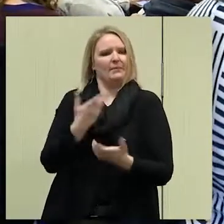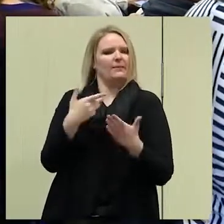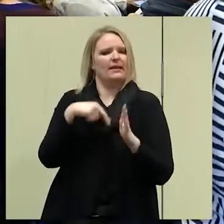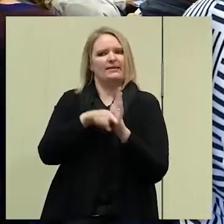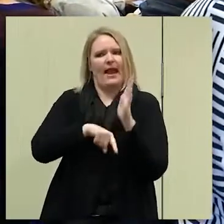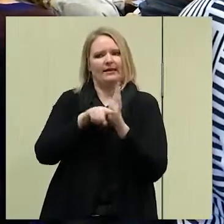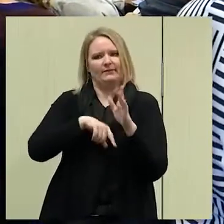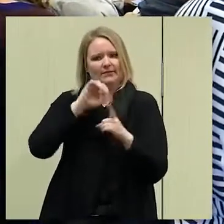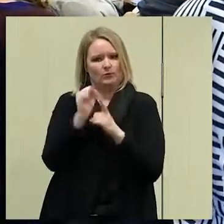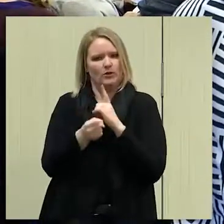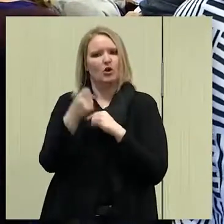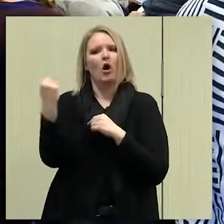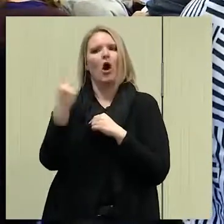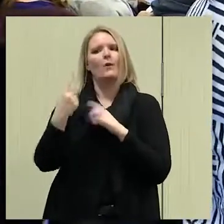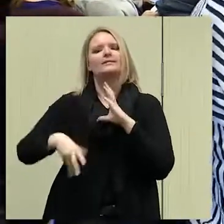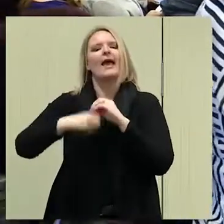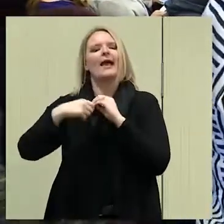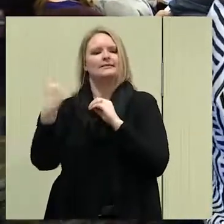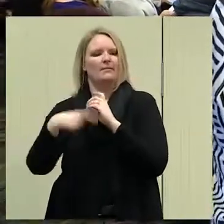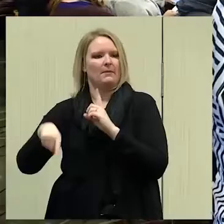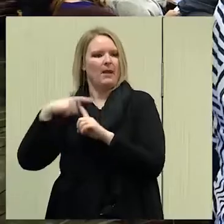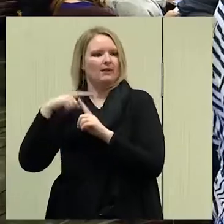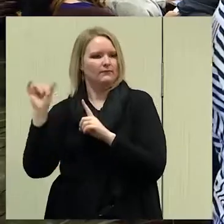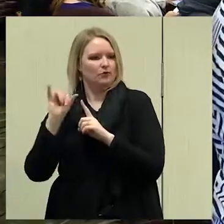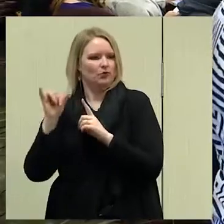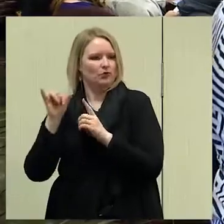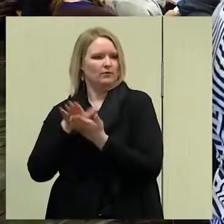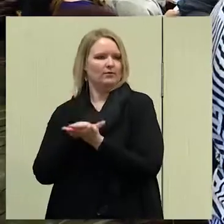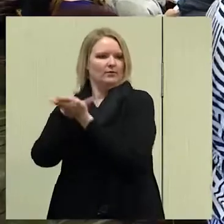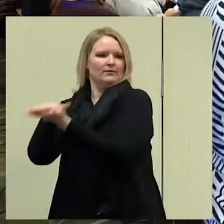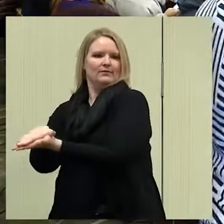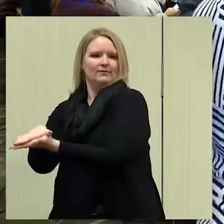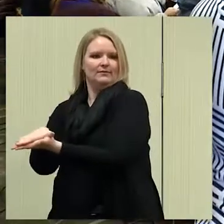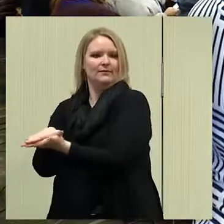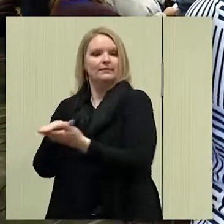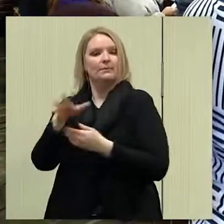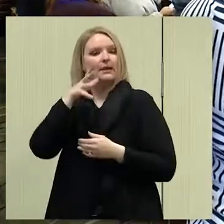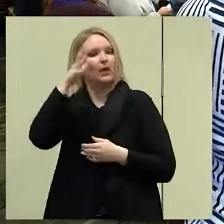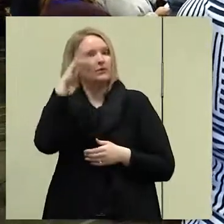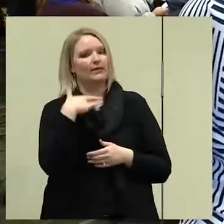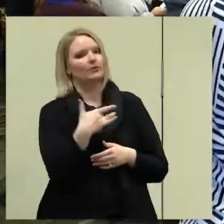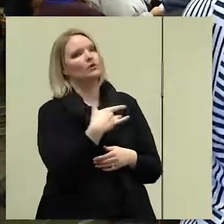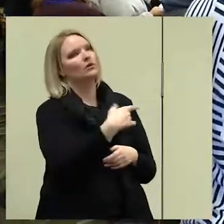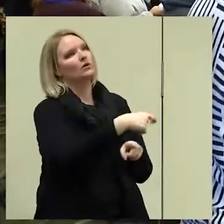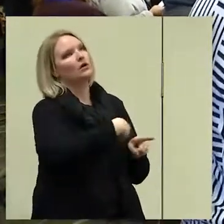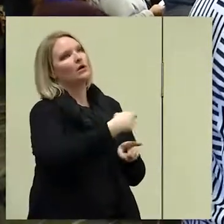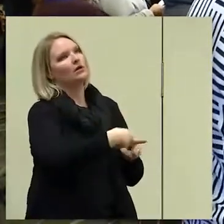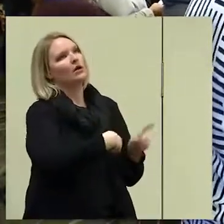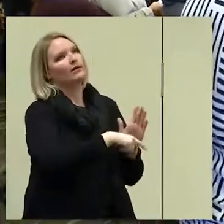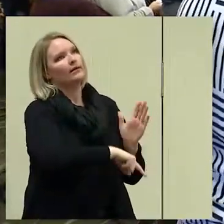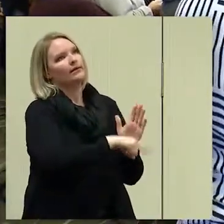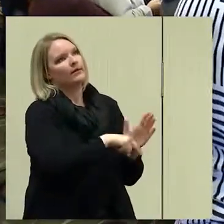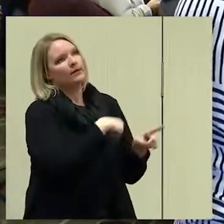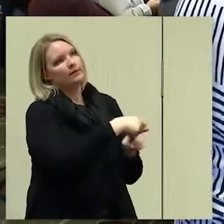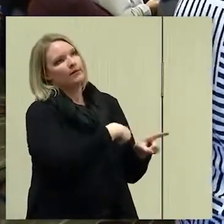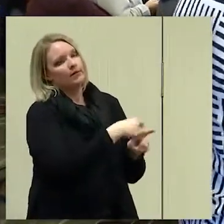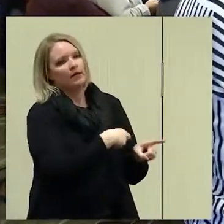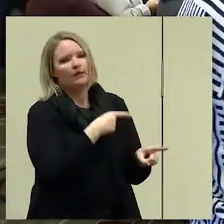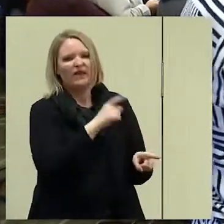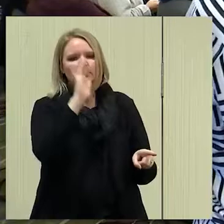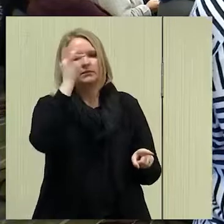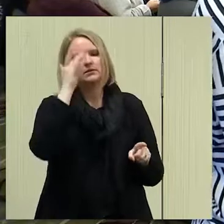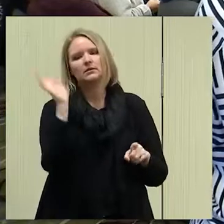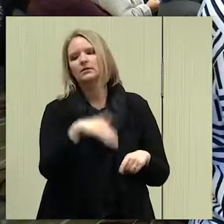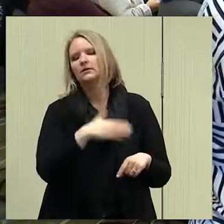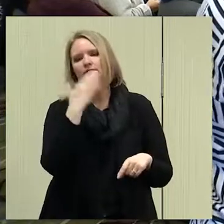situation, always make sure you use something positive too. Because as a parent who gets those phone calls that are always negative, you get sick of it